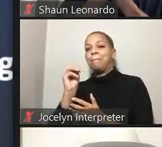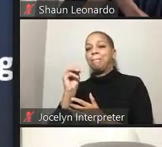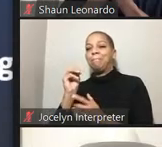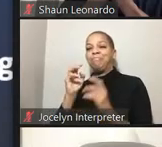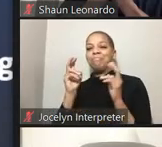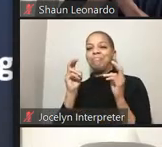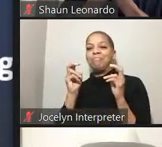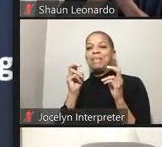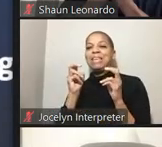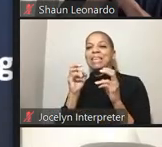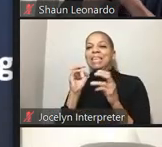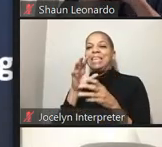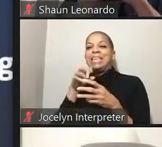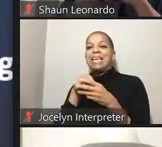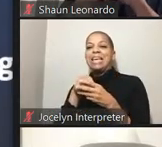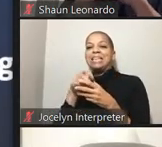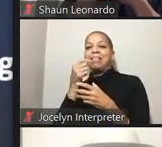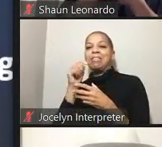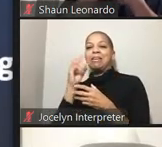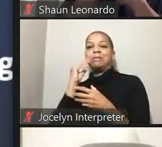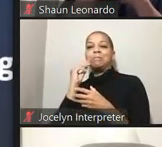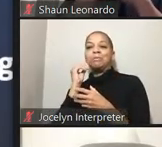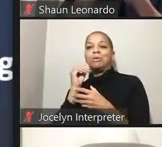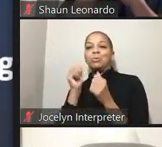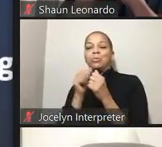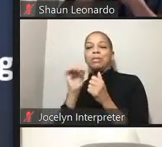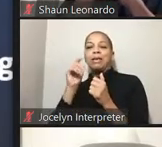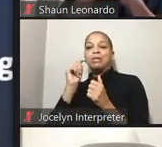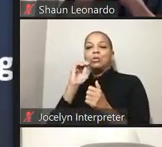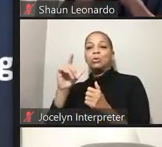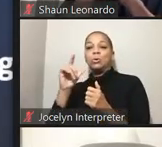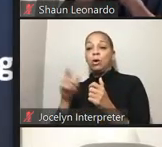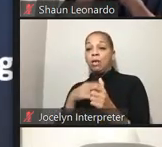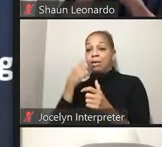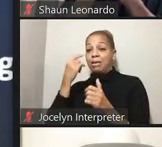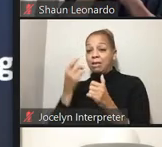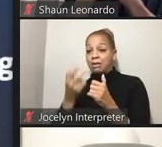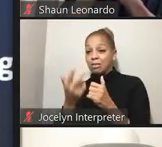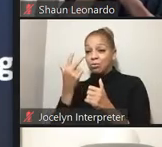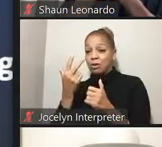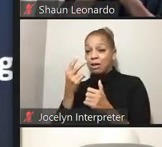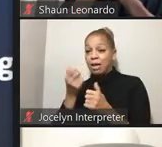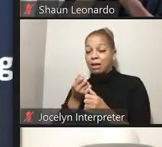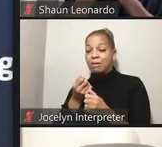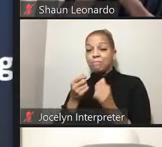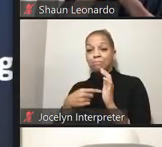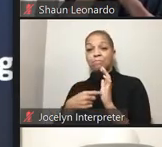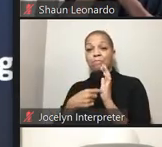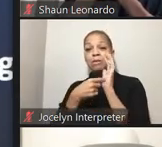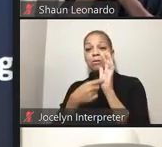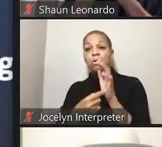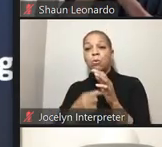And finally, the Black cultural worker outputs that story, representing the consciousness of the community.